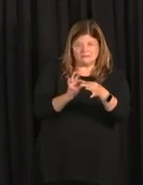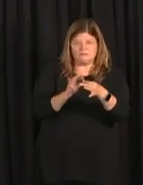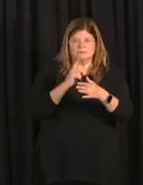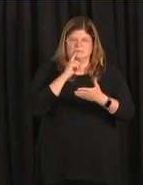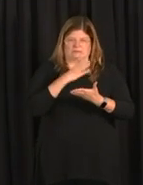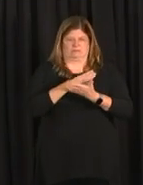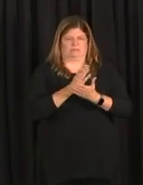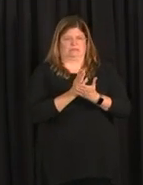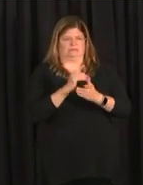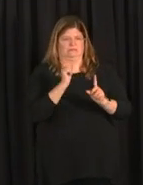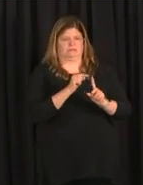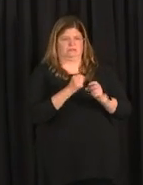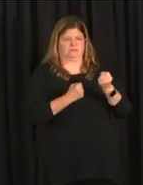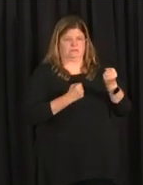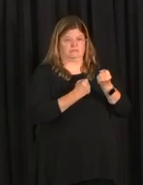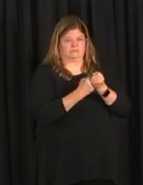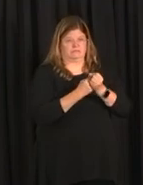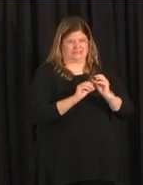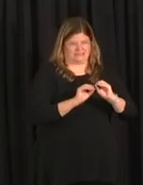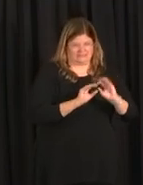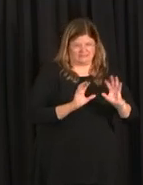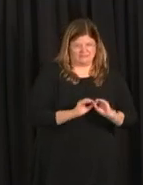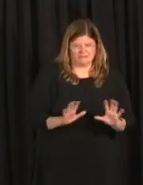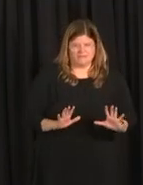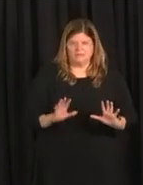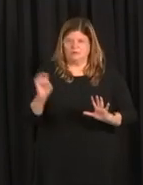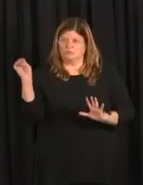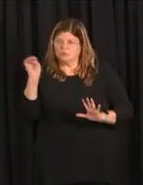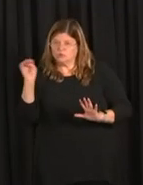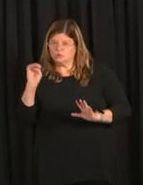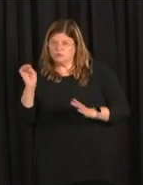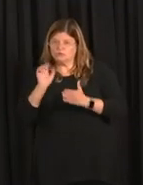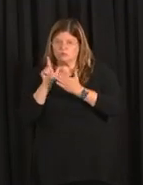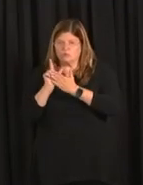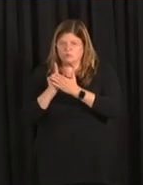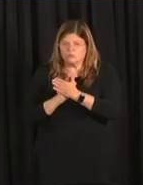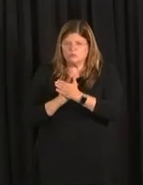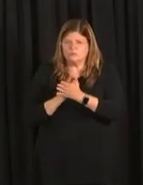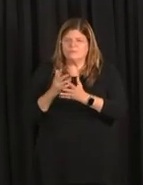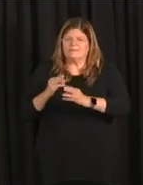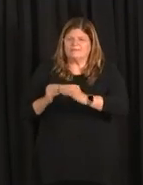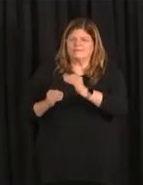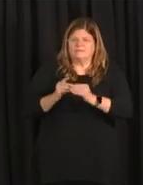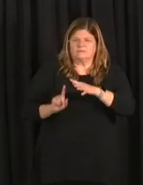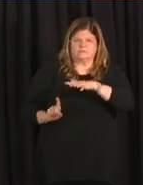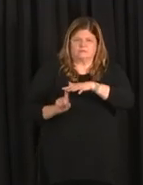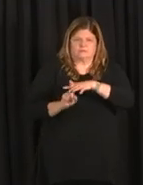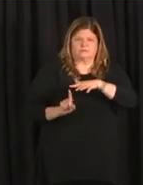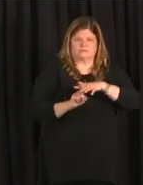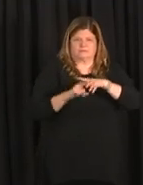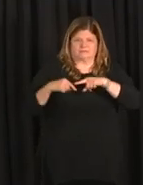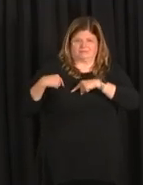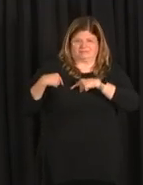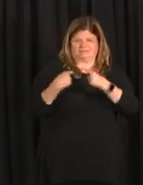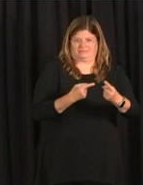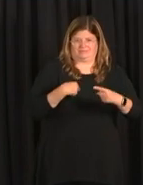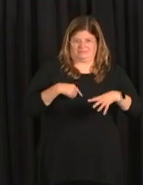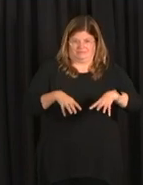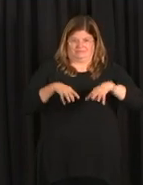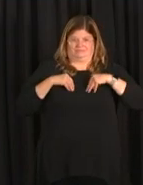support clarification, Emergency Act, which is to fix some issues that have come up since we adopted the Budget Support